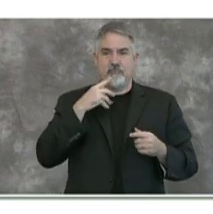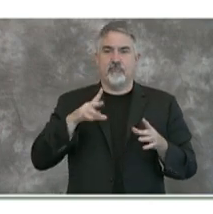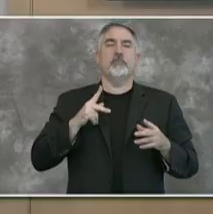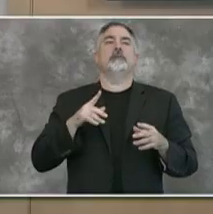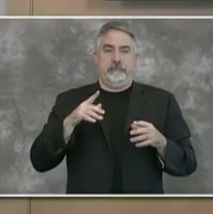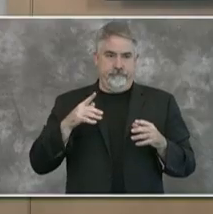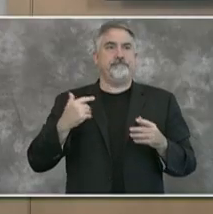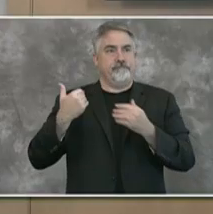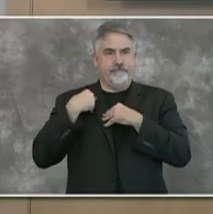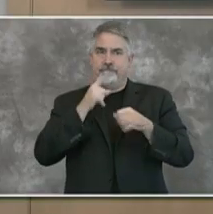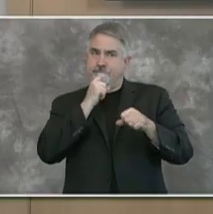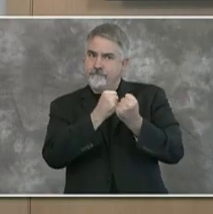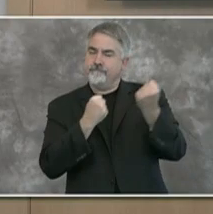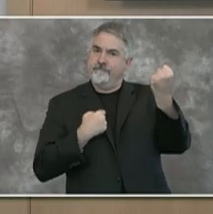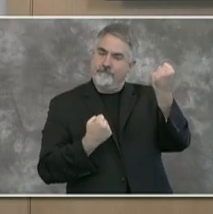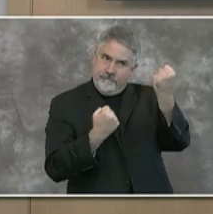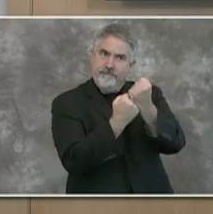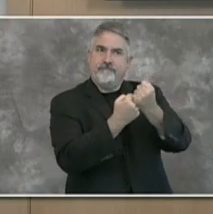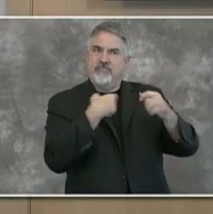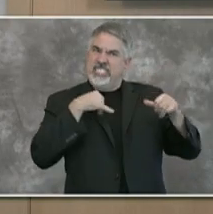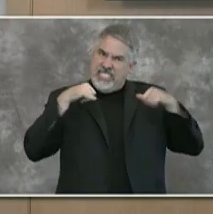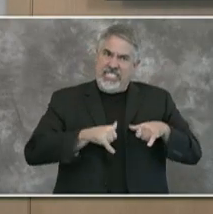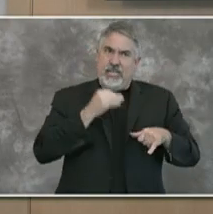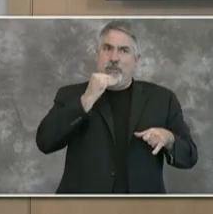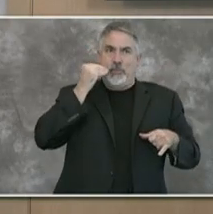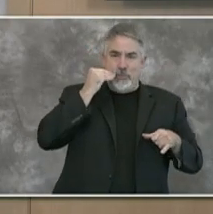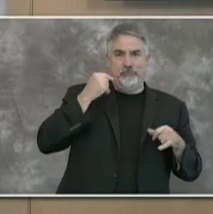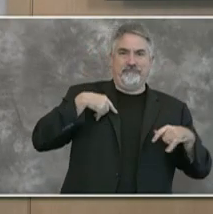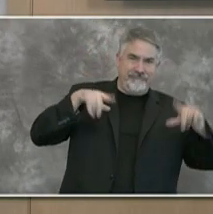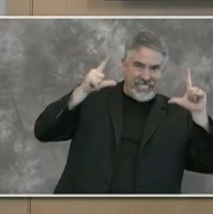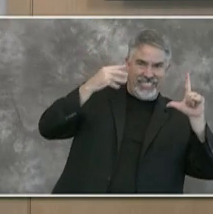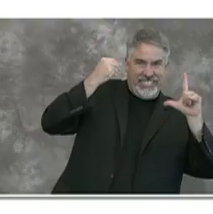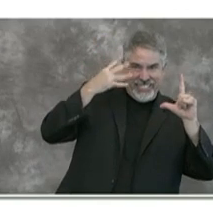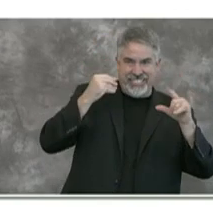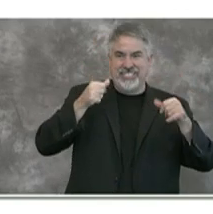buy-in to the things that we're doing, and we would encourage you to go to